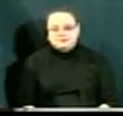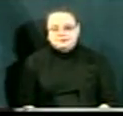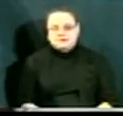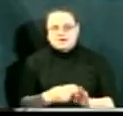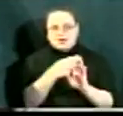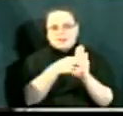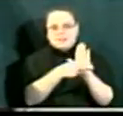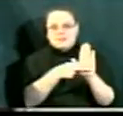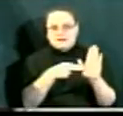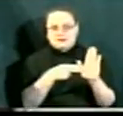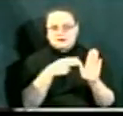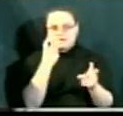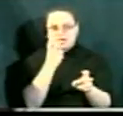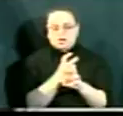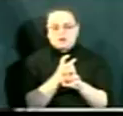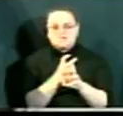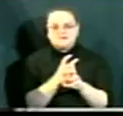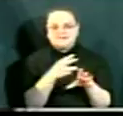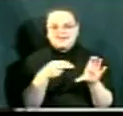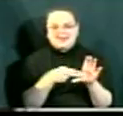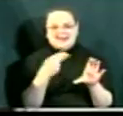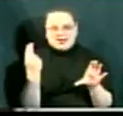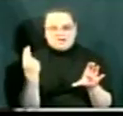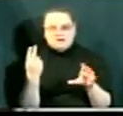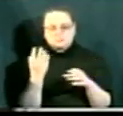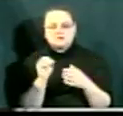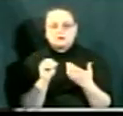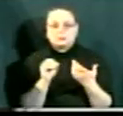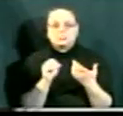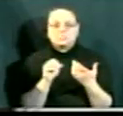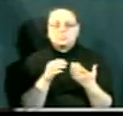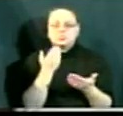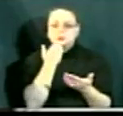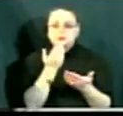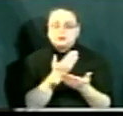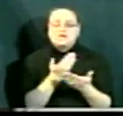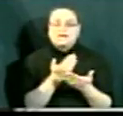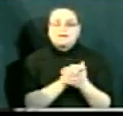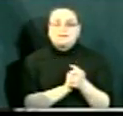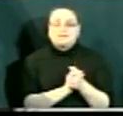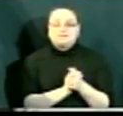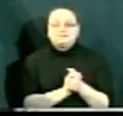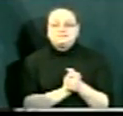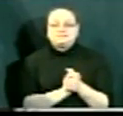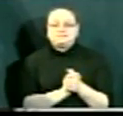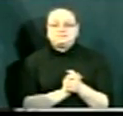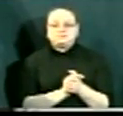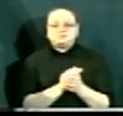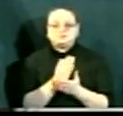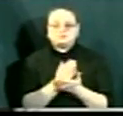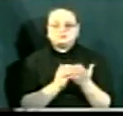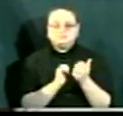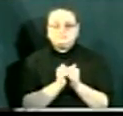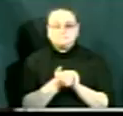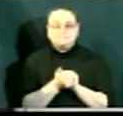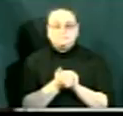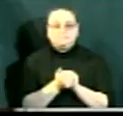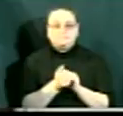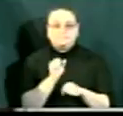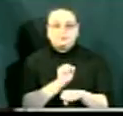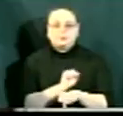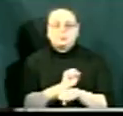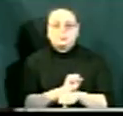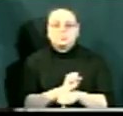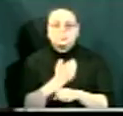labeled, it's really hard to get out of there. So it is a good thing that somehow it works.